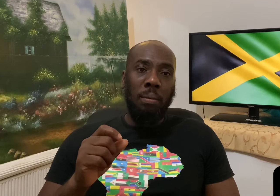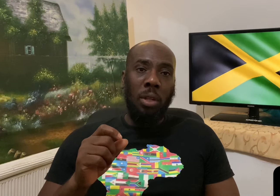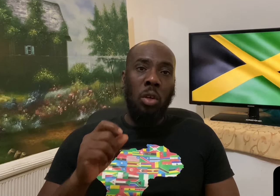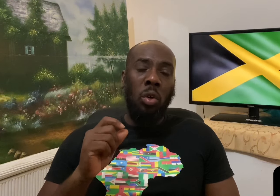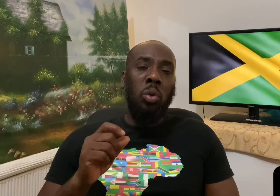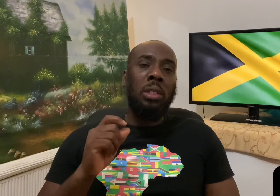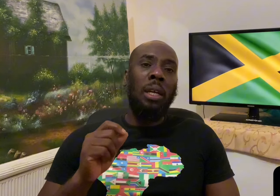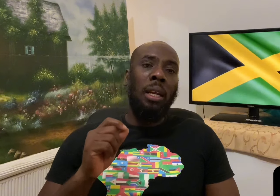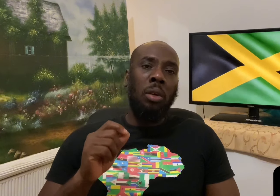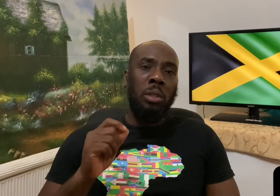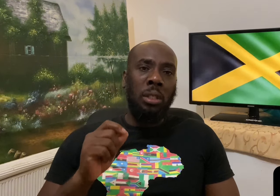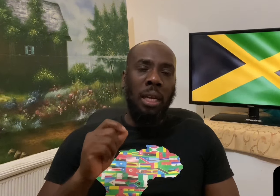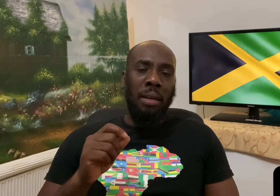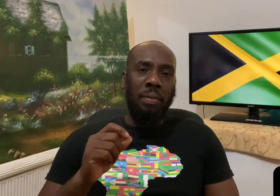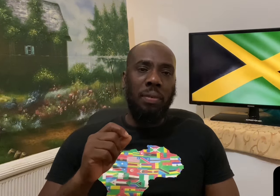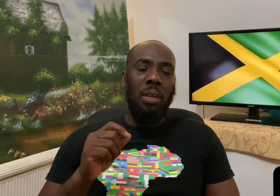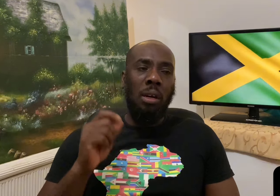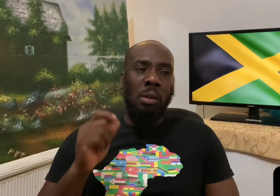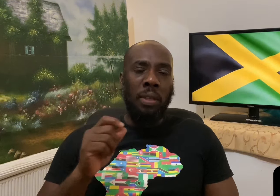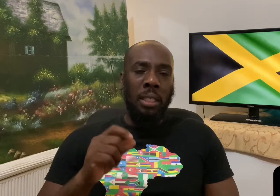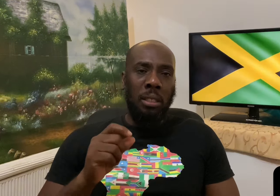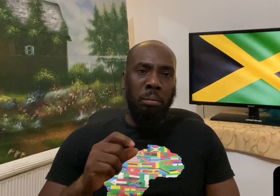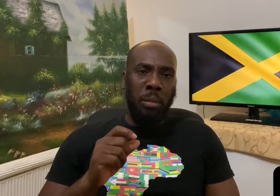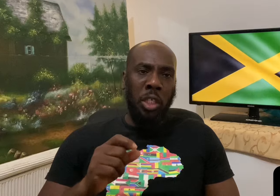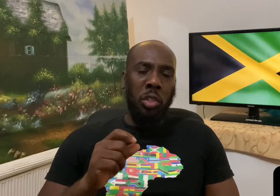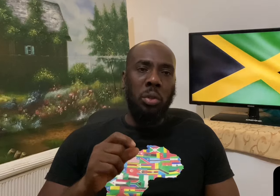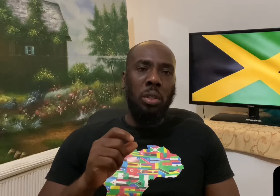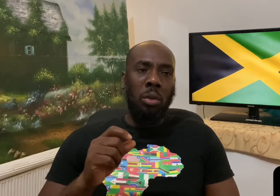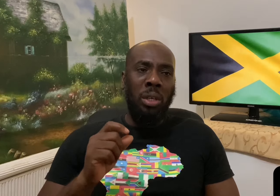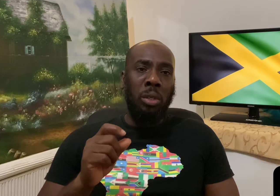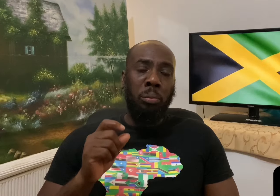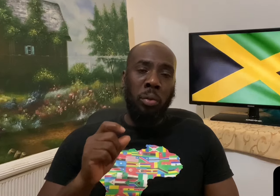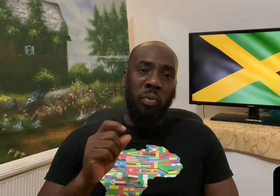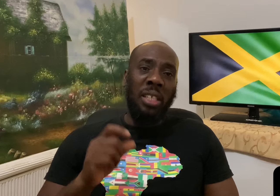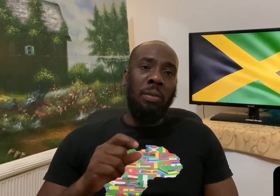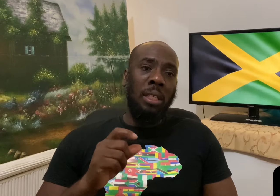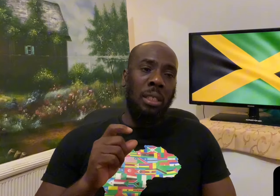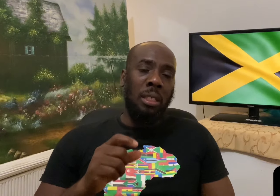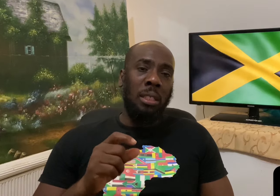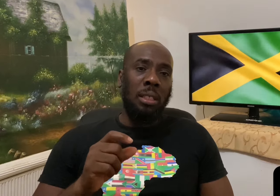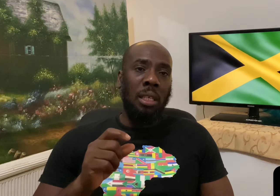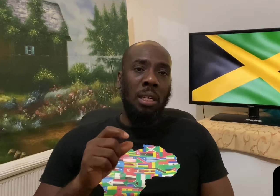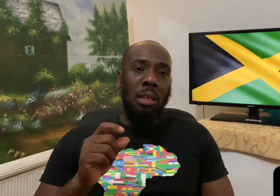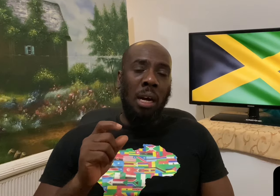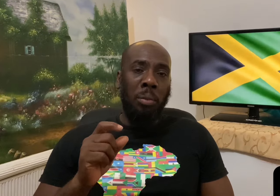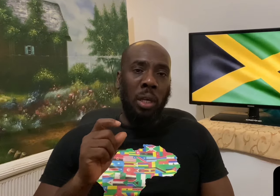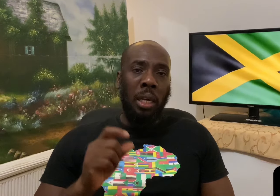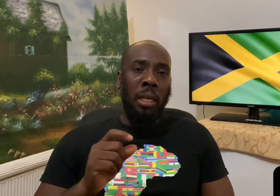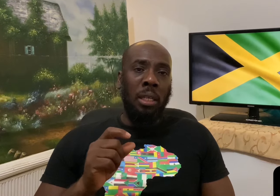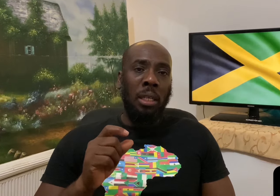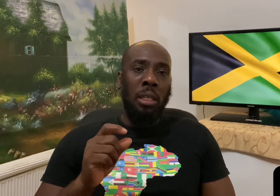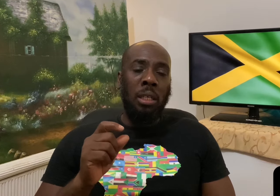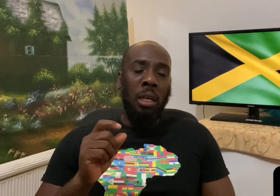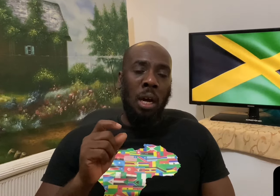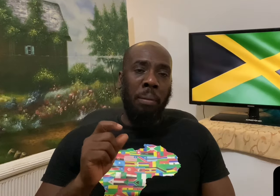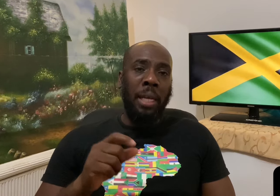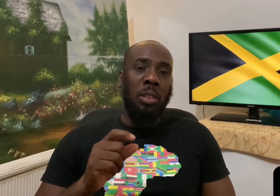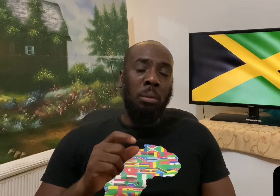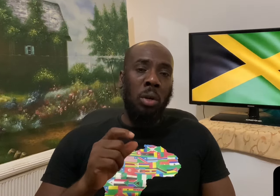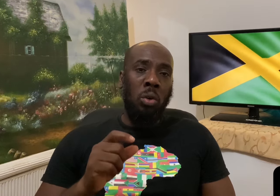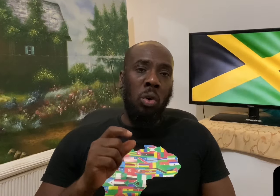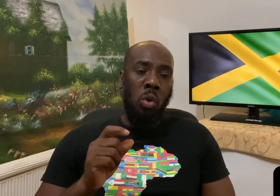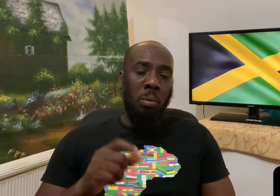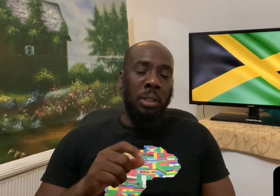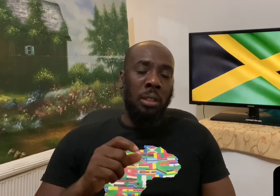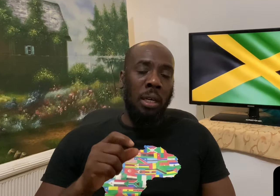this, lose his life over this issue when he was fighting for the citizens to gain, get